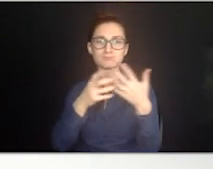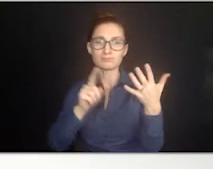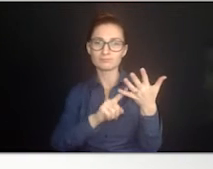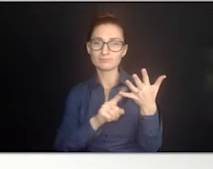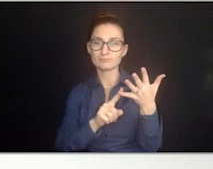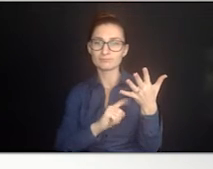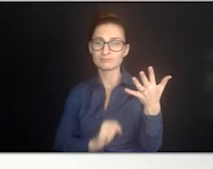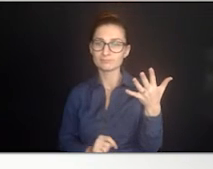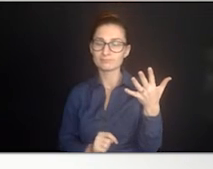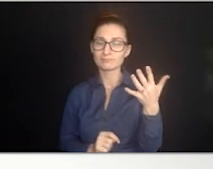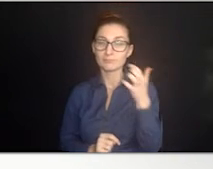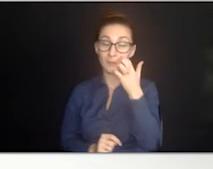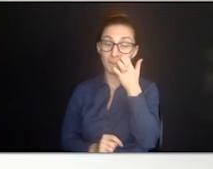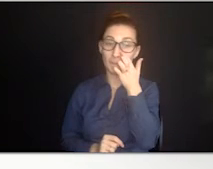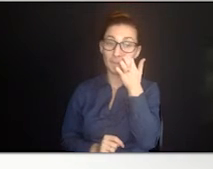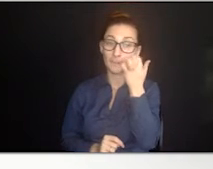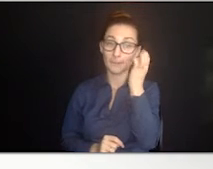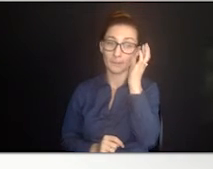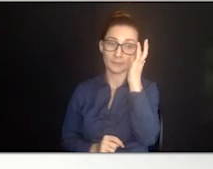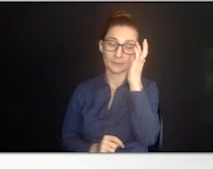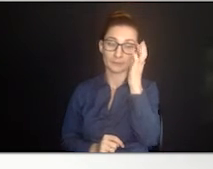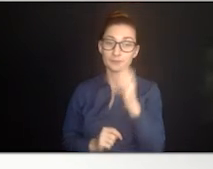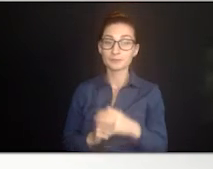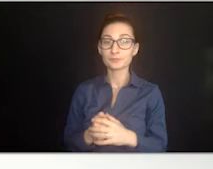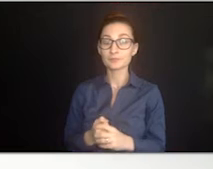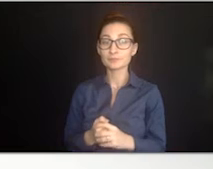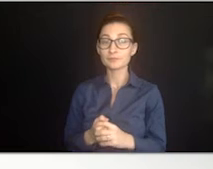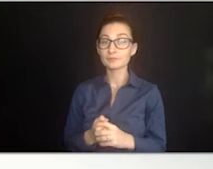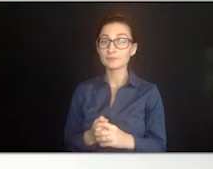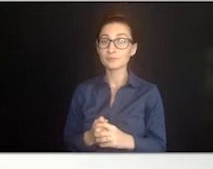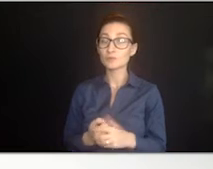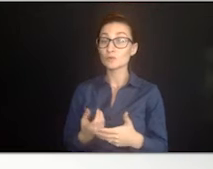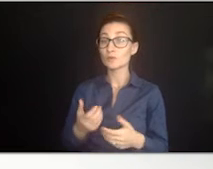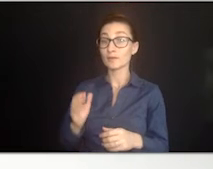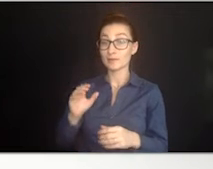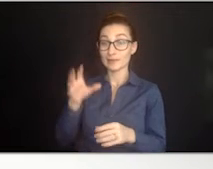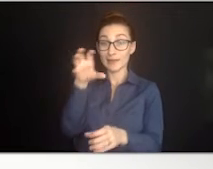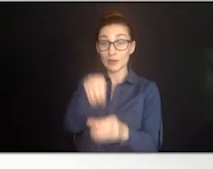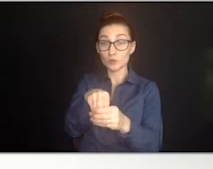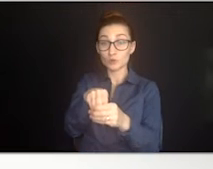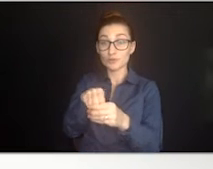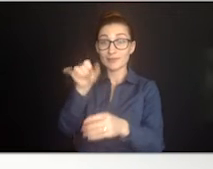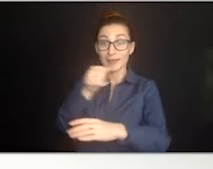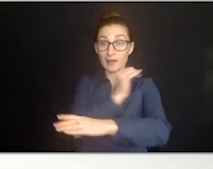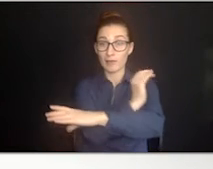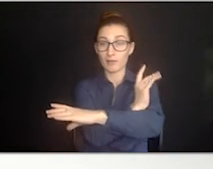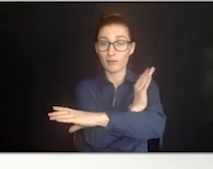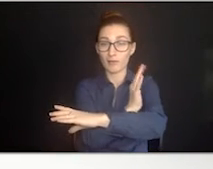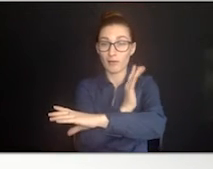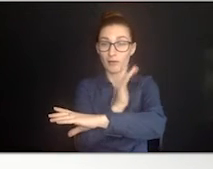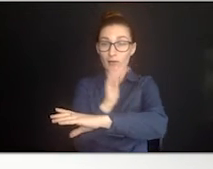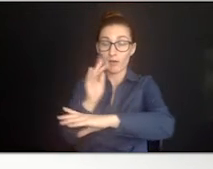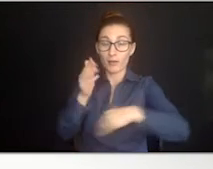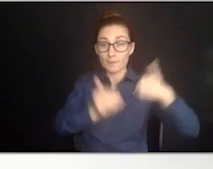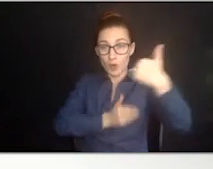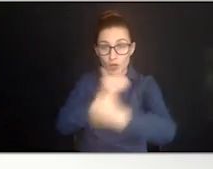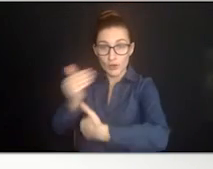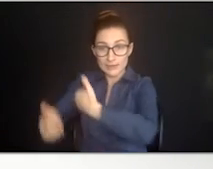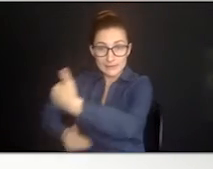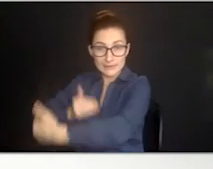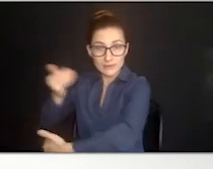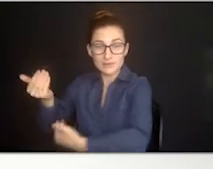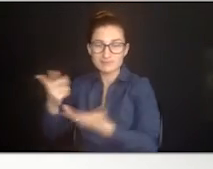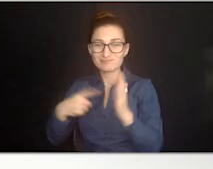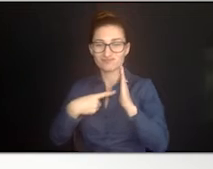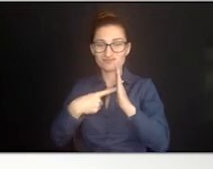So in a kind of a way of thinking about inclusion and how we've progressed, if